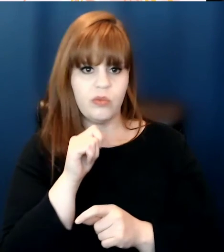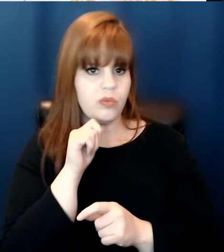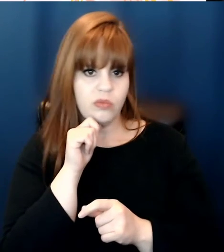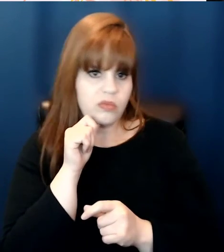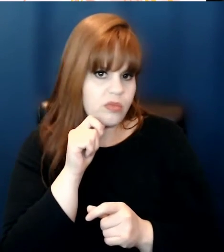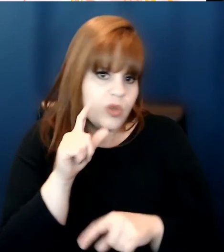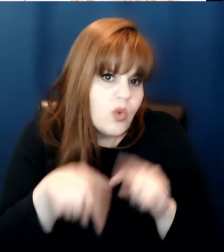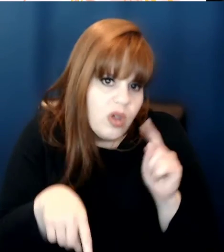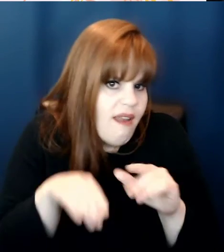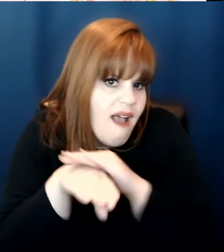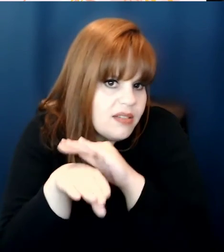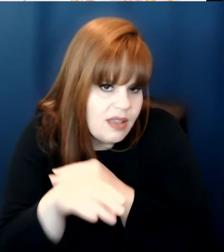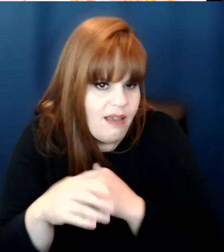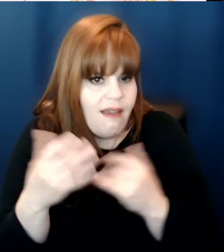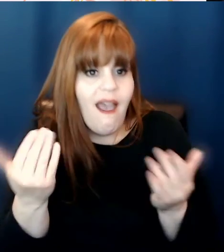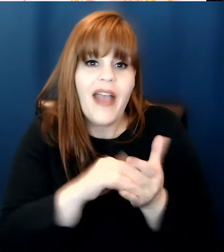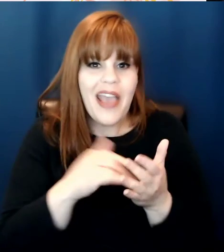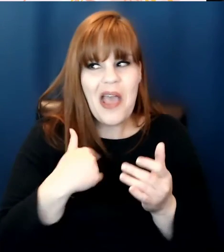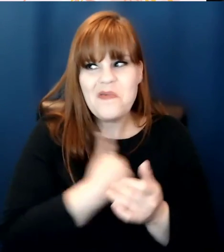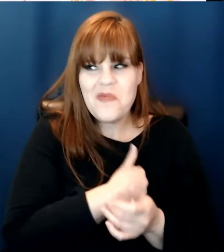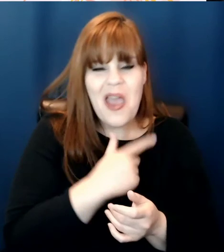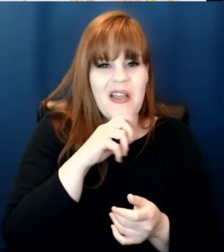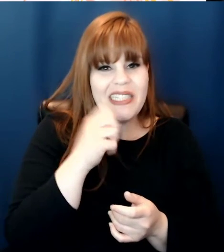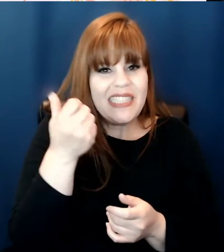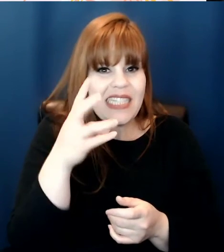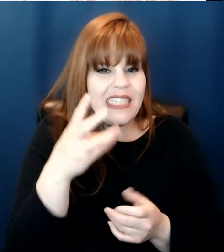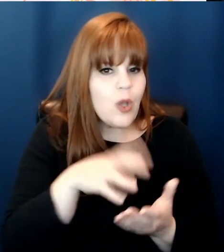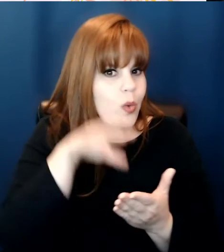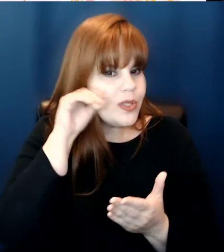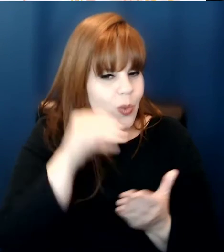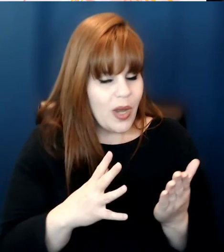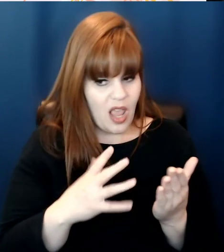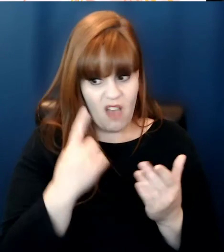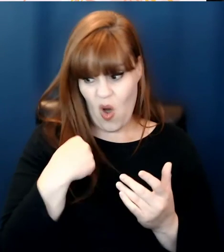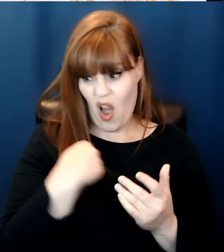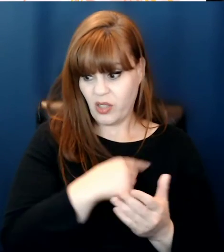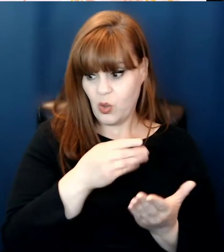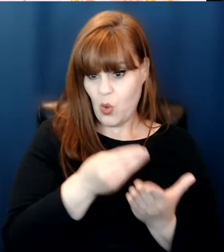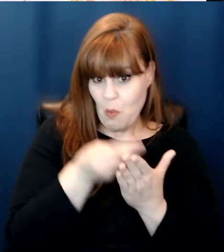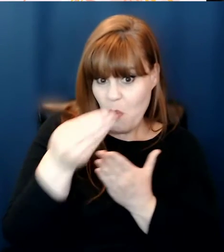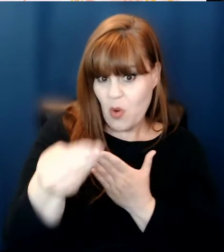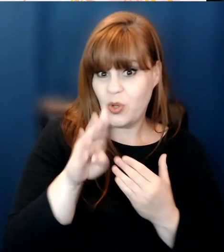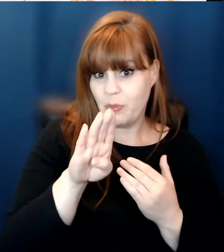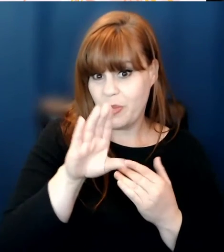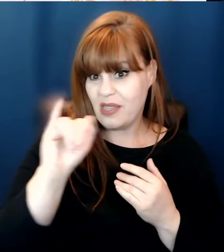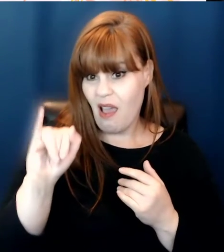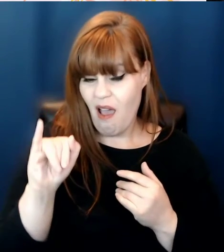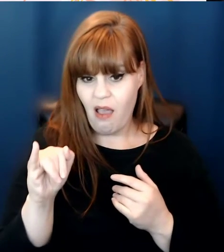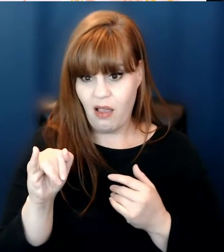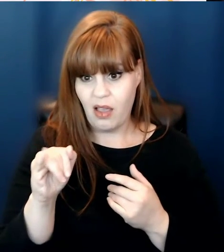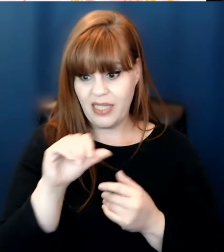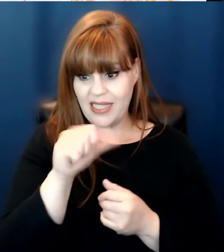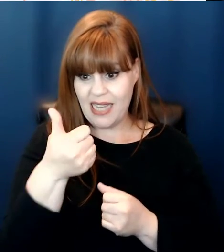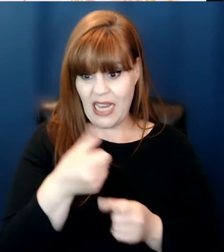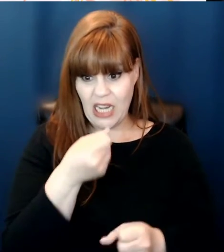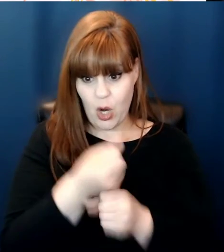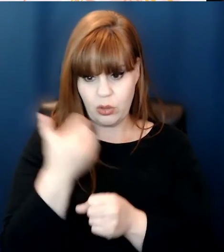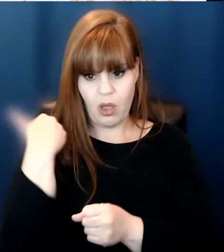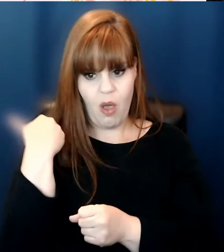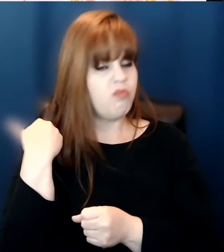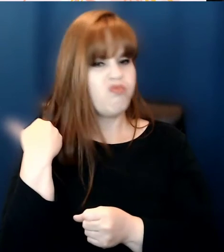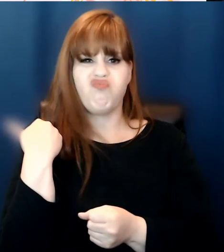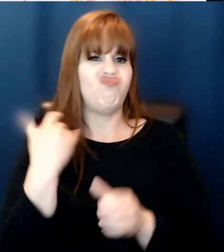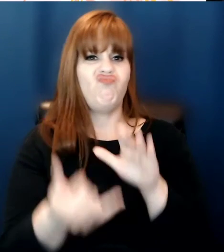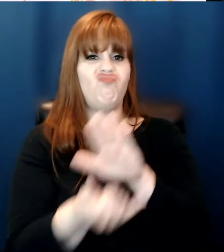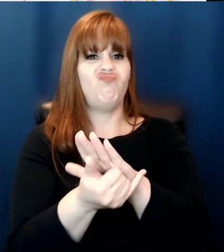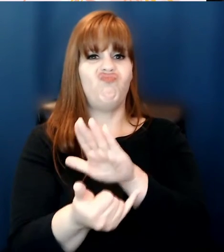inaccessible. Like, again, we're 16-year-old students, so like in order for us to purchase a BCI like 10 years ago,